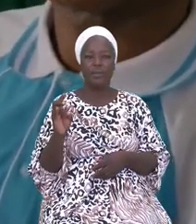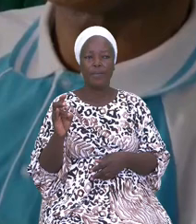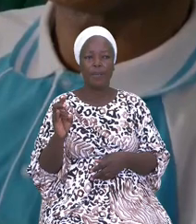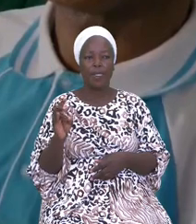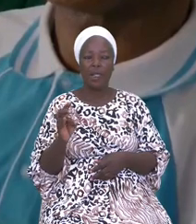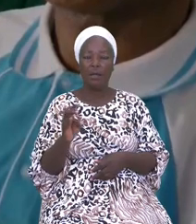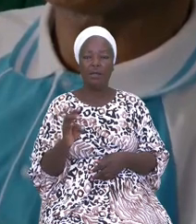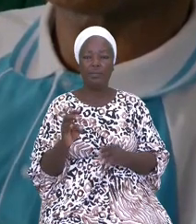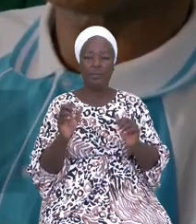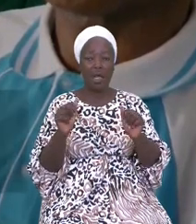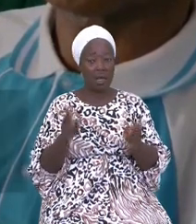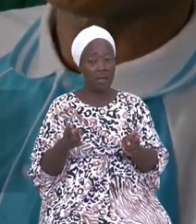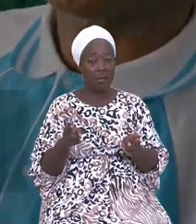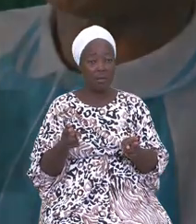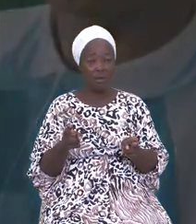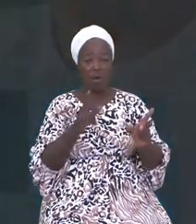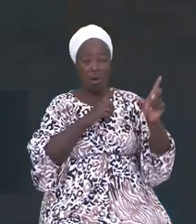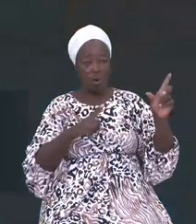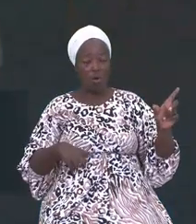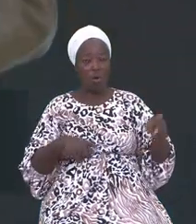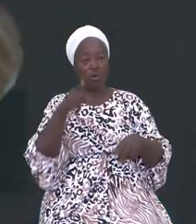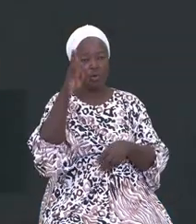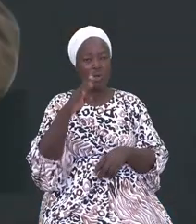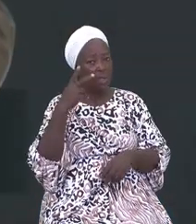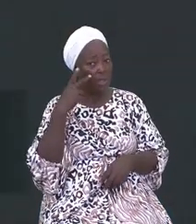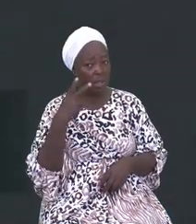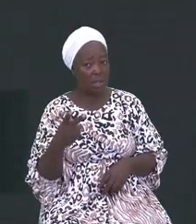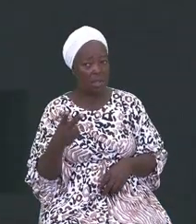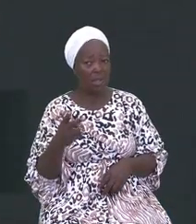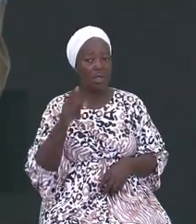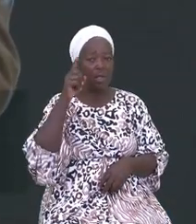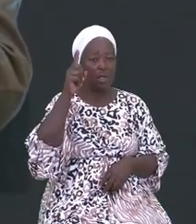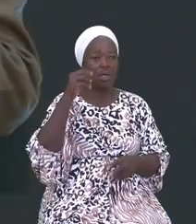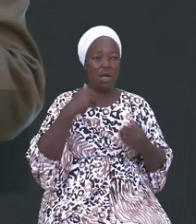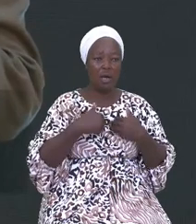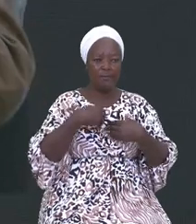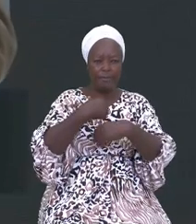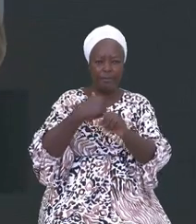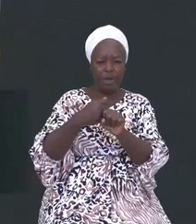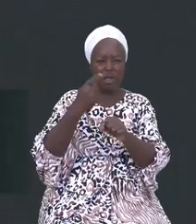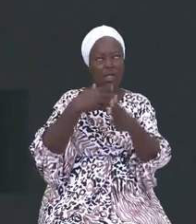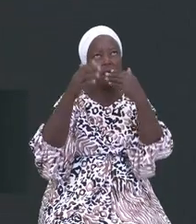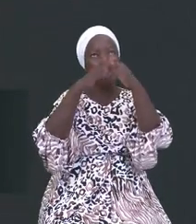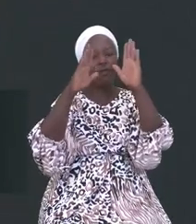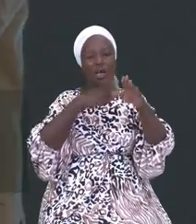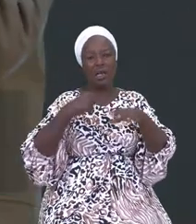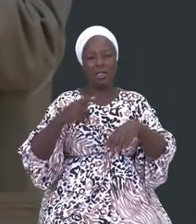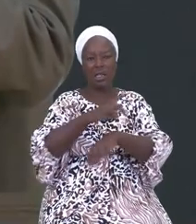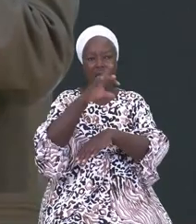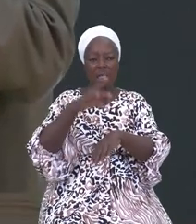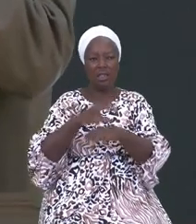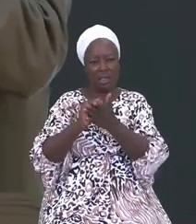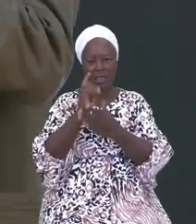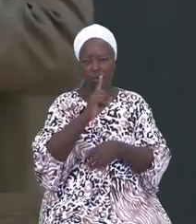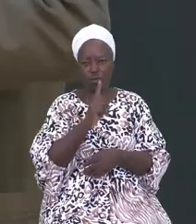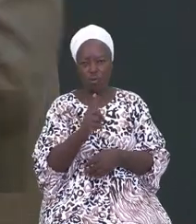17. Ah, Lord God, behold, thou hast made the heaven and the earth. That's a